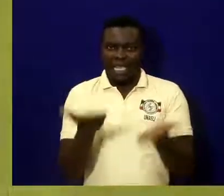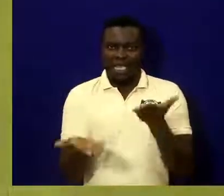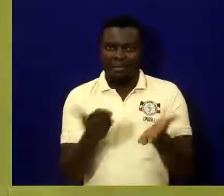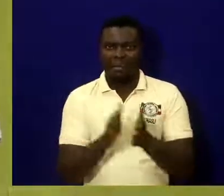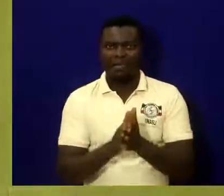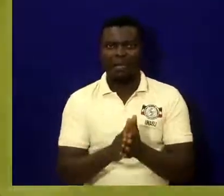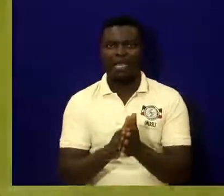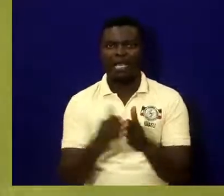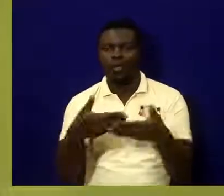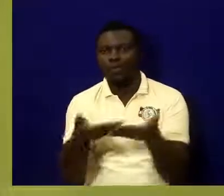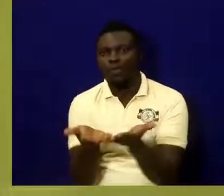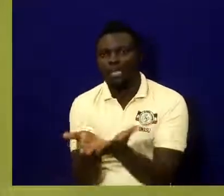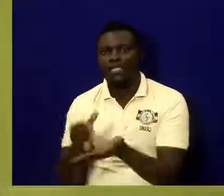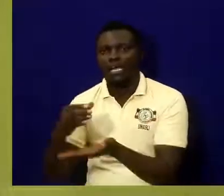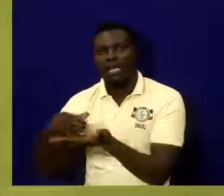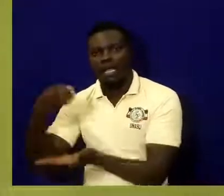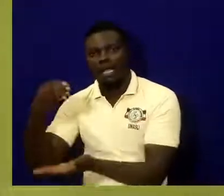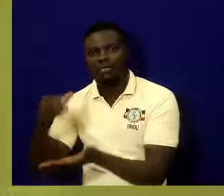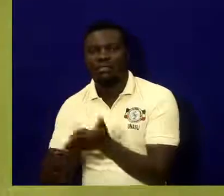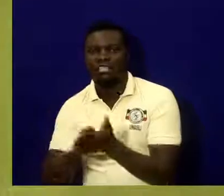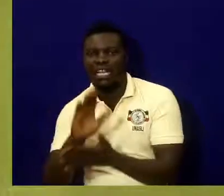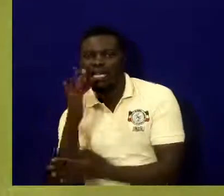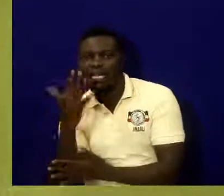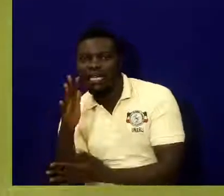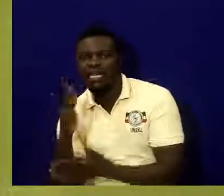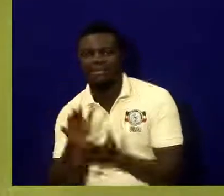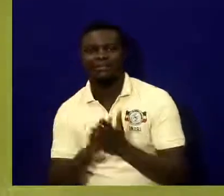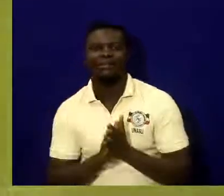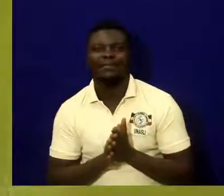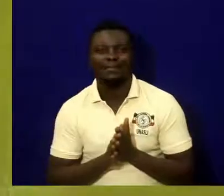Maybe plates, cups, glass,